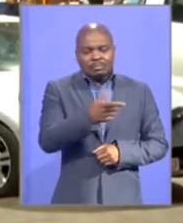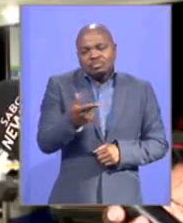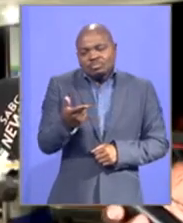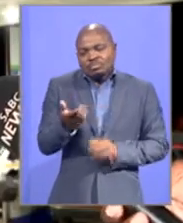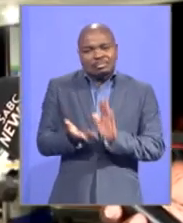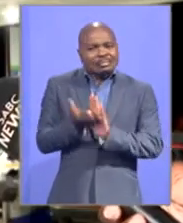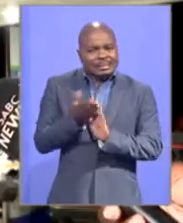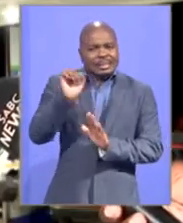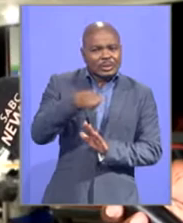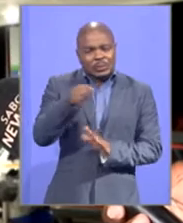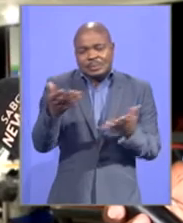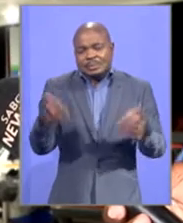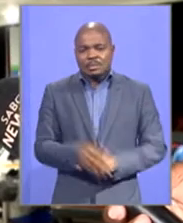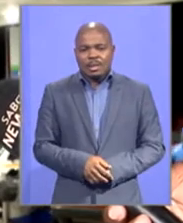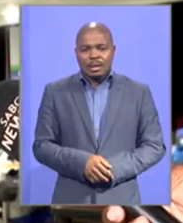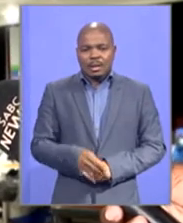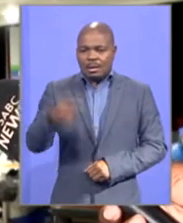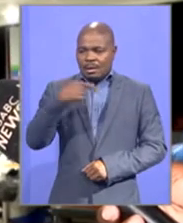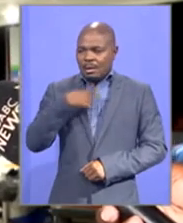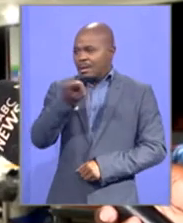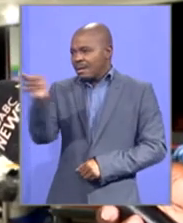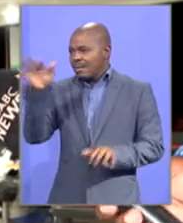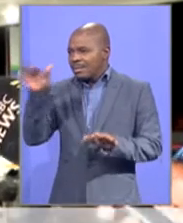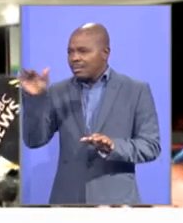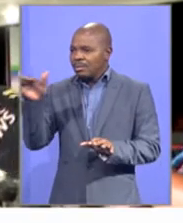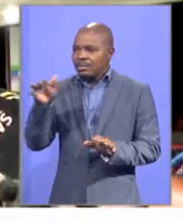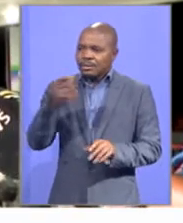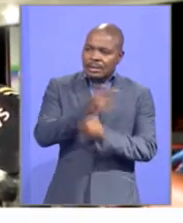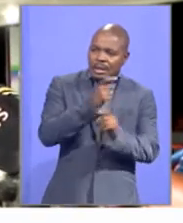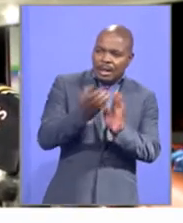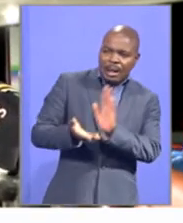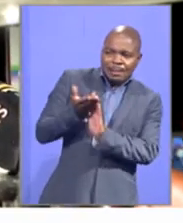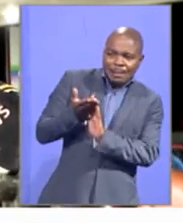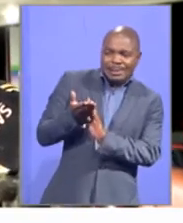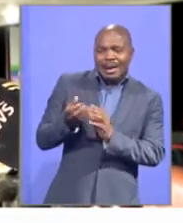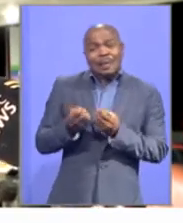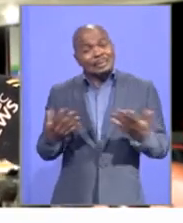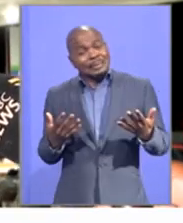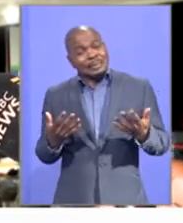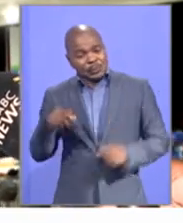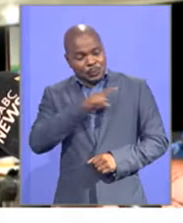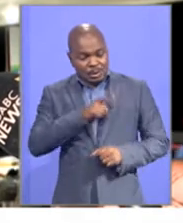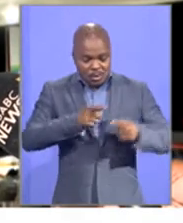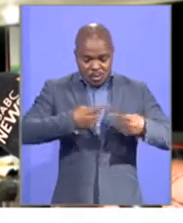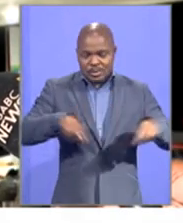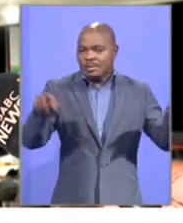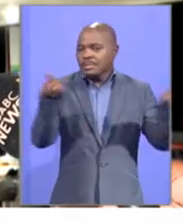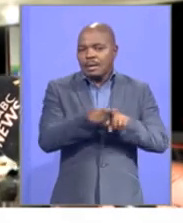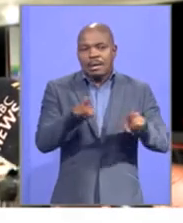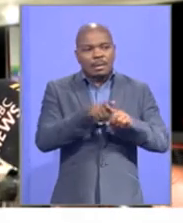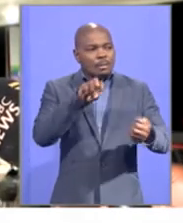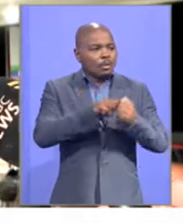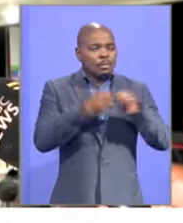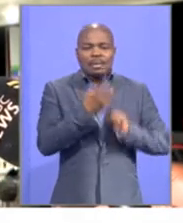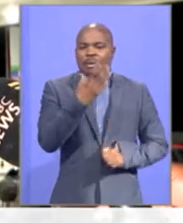nya. Ha re re ba tlhatlhosetsa re ka ba tlhatlhosetsa ka bokae go tokofatsa le rona mo go rona ba leng gore ra bona gore re pateletsa